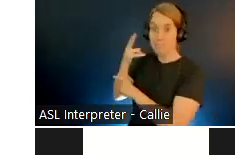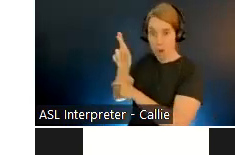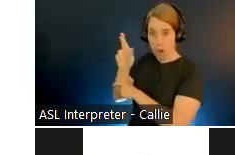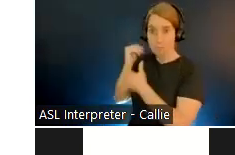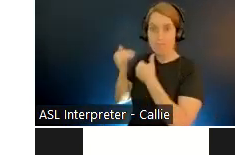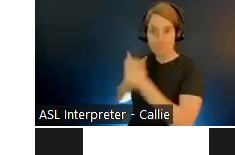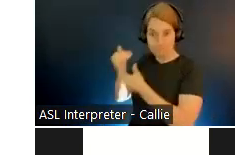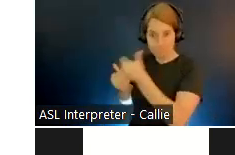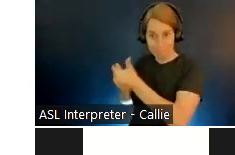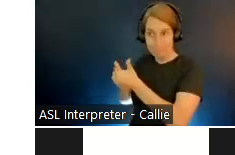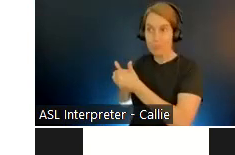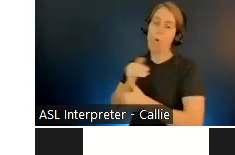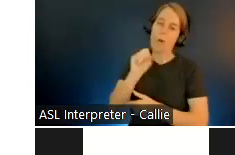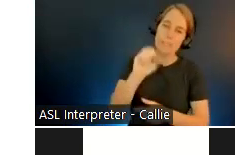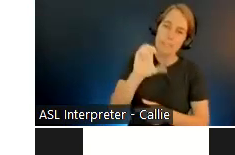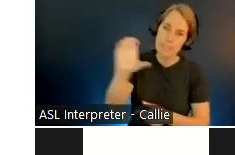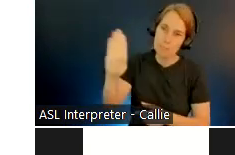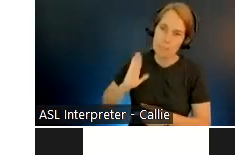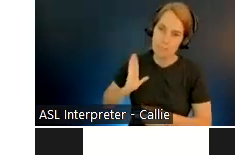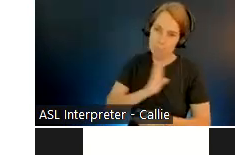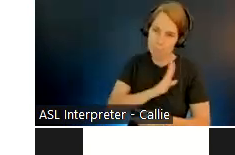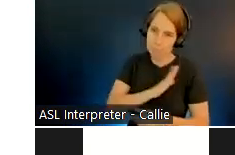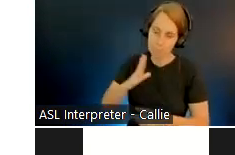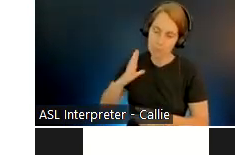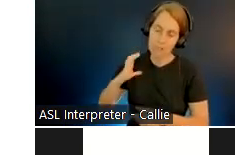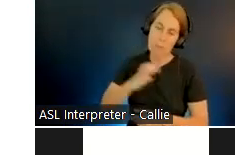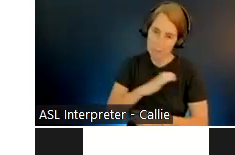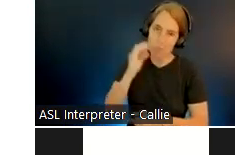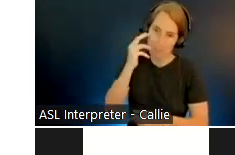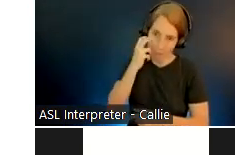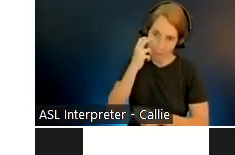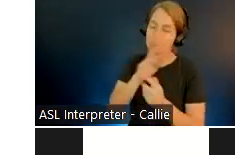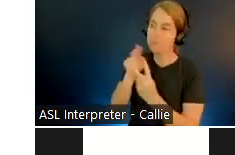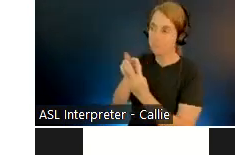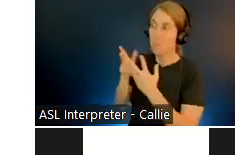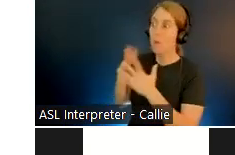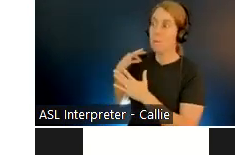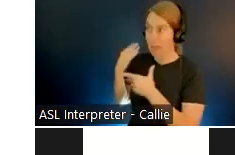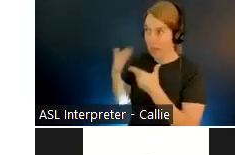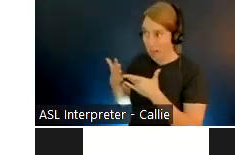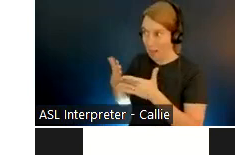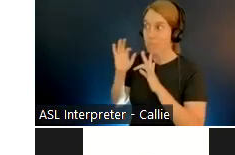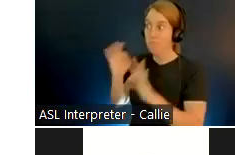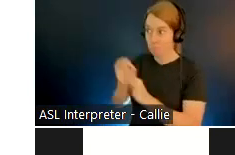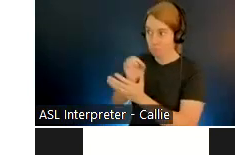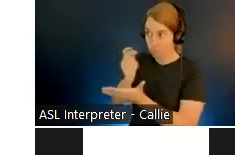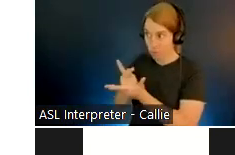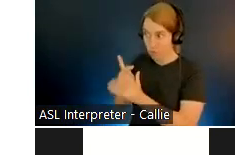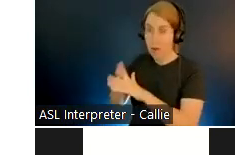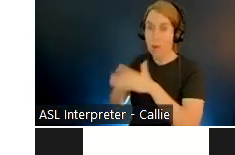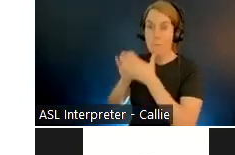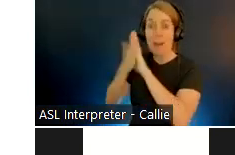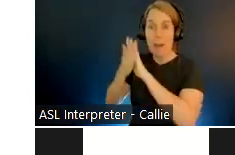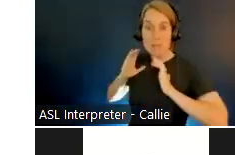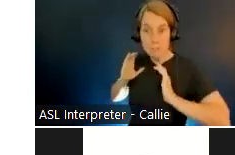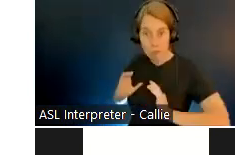Rehabilitation or the Commission for the Blind, been found eligible. The next step is you develop an IPE, an